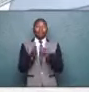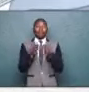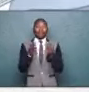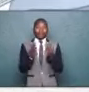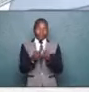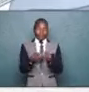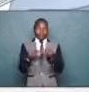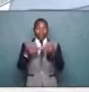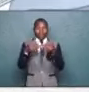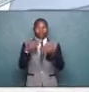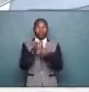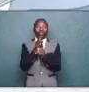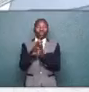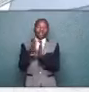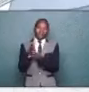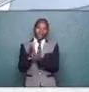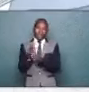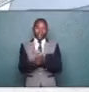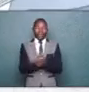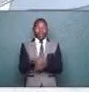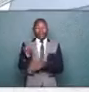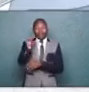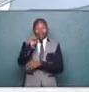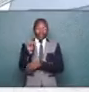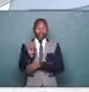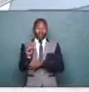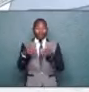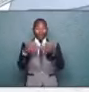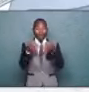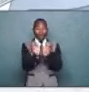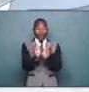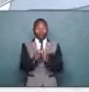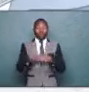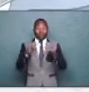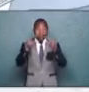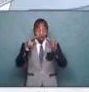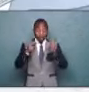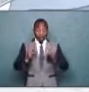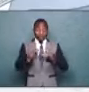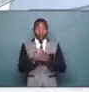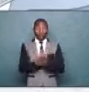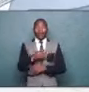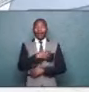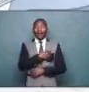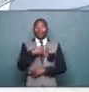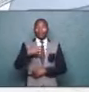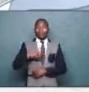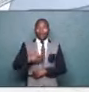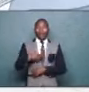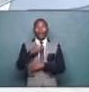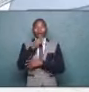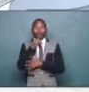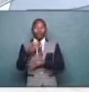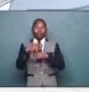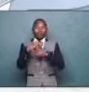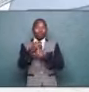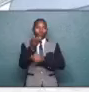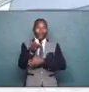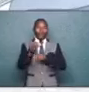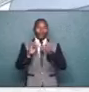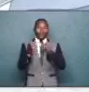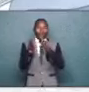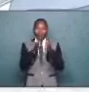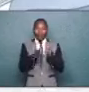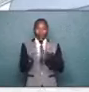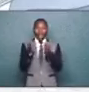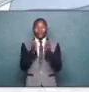with multi-party liaison committees and stakeholders at council level. Ladies and gentlemen, the Commission has arranged